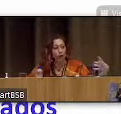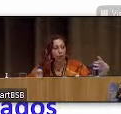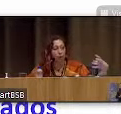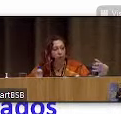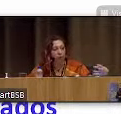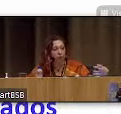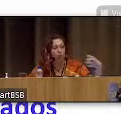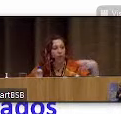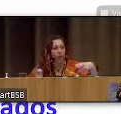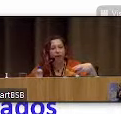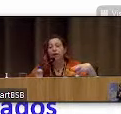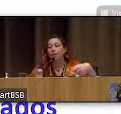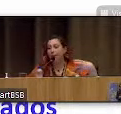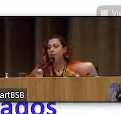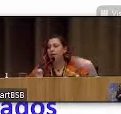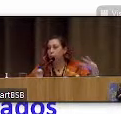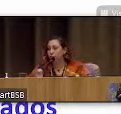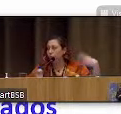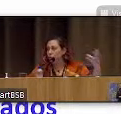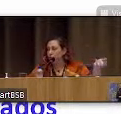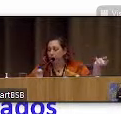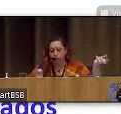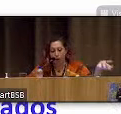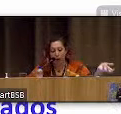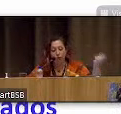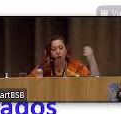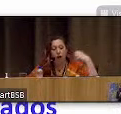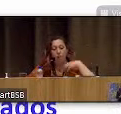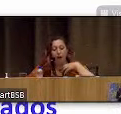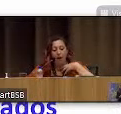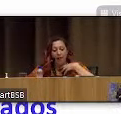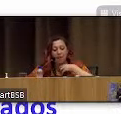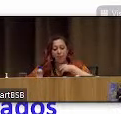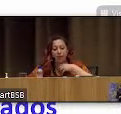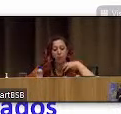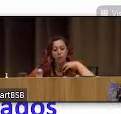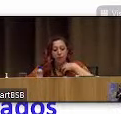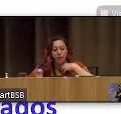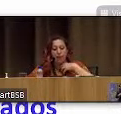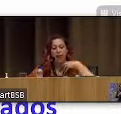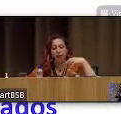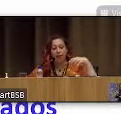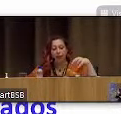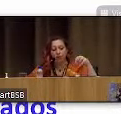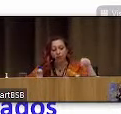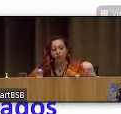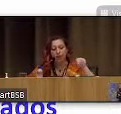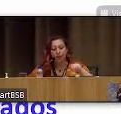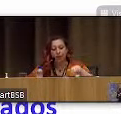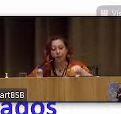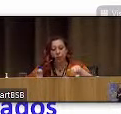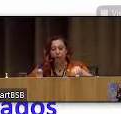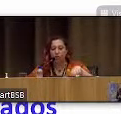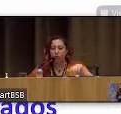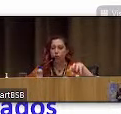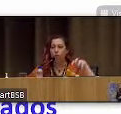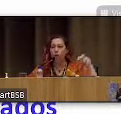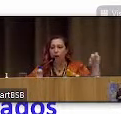the patients calls our attention because we didn't get the height and the weight. It was very